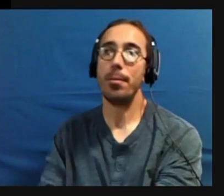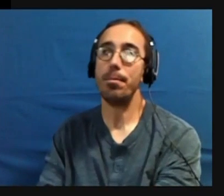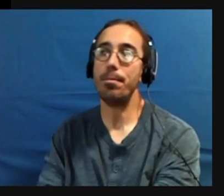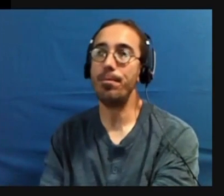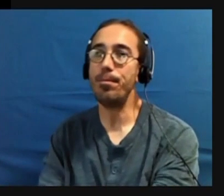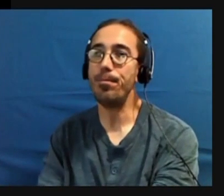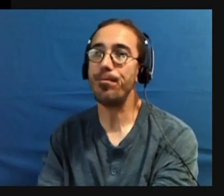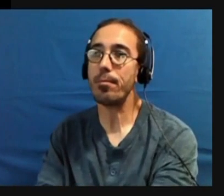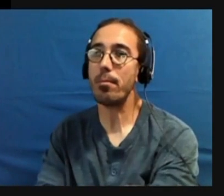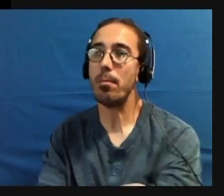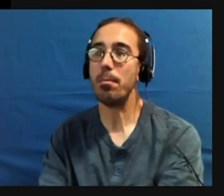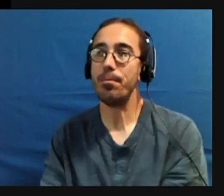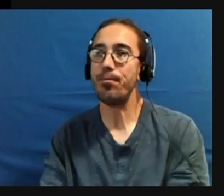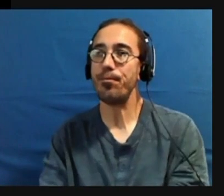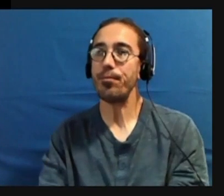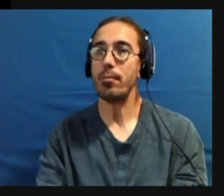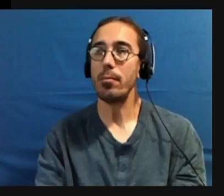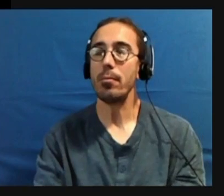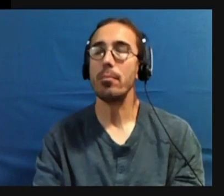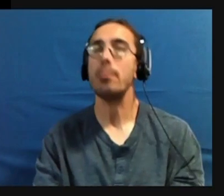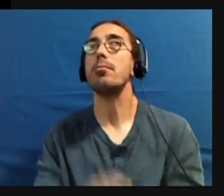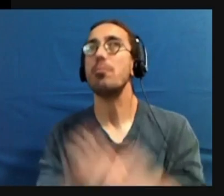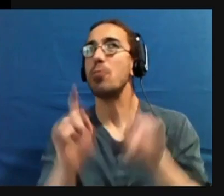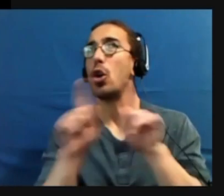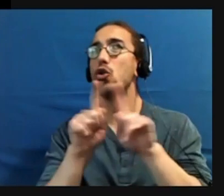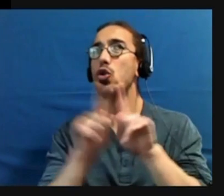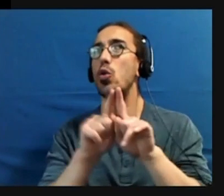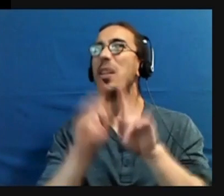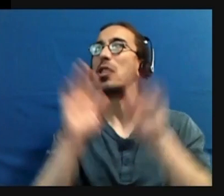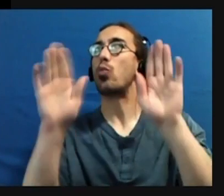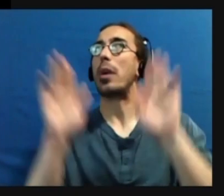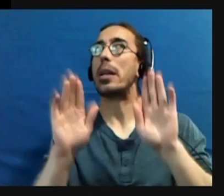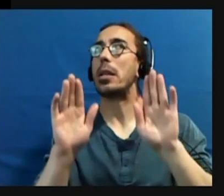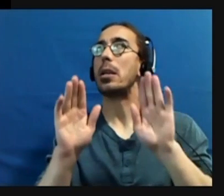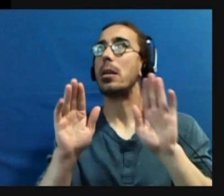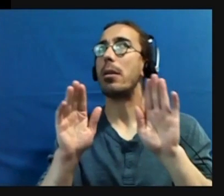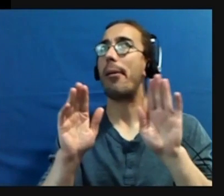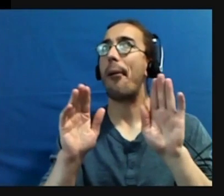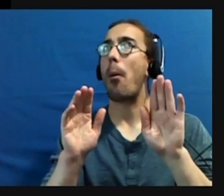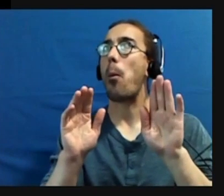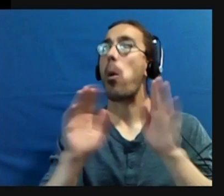And it makes it really great